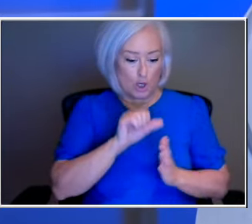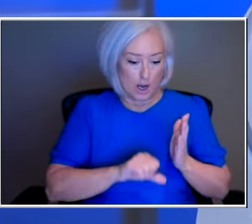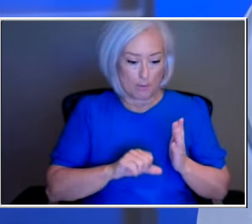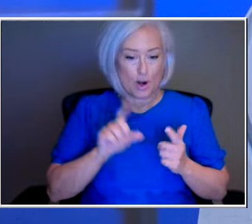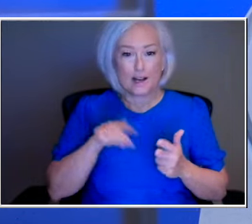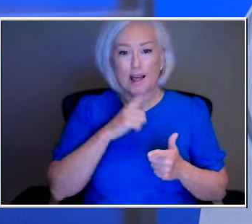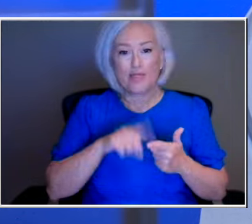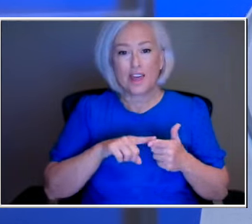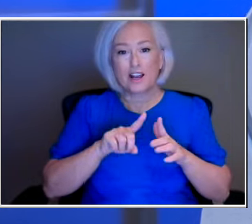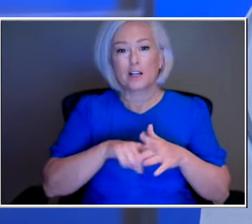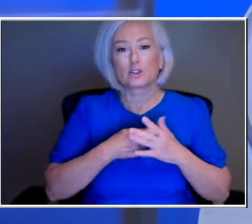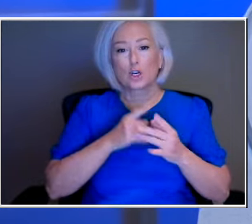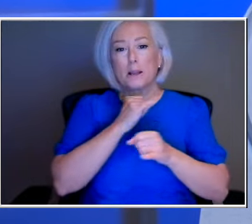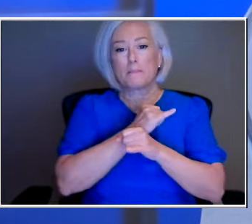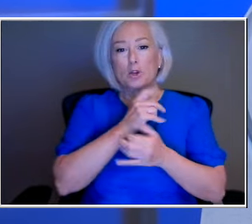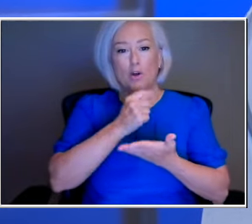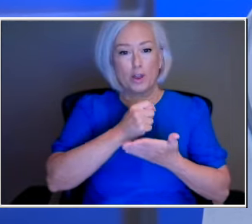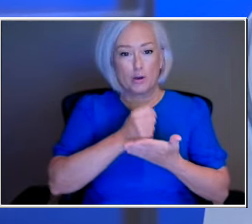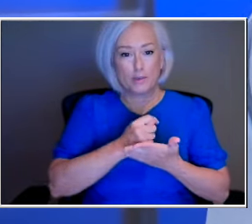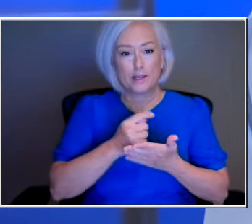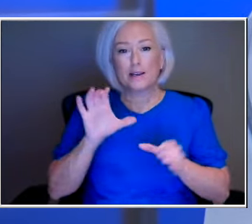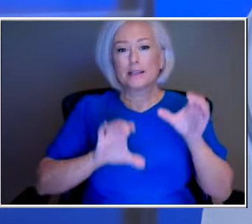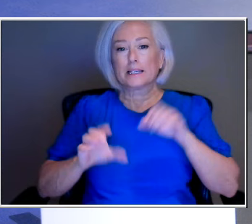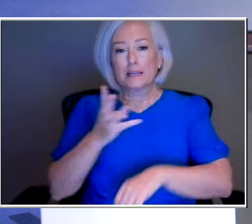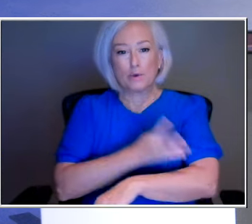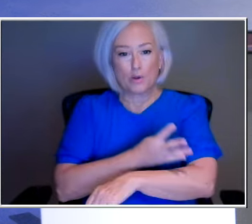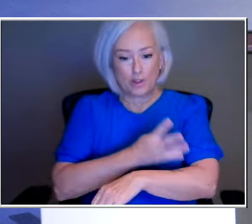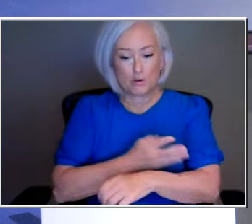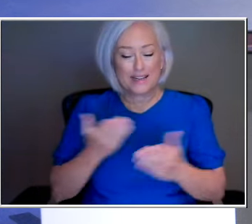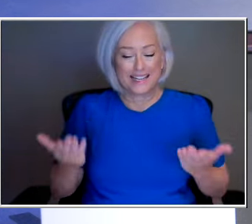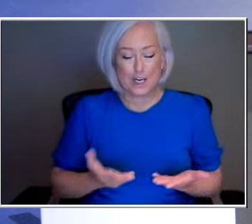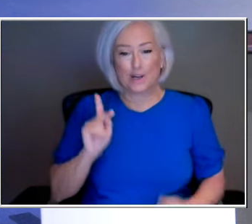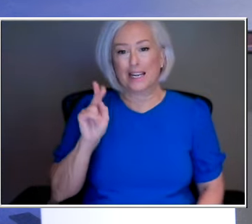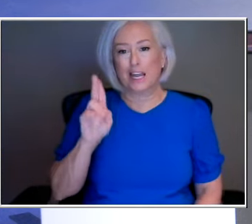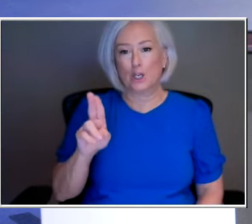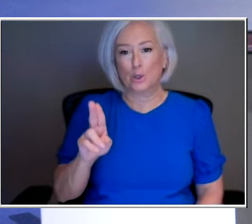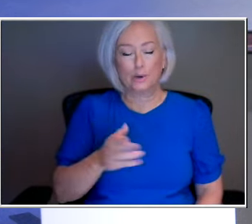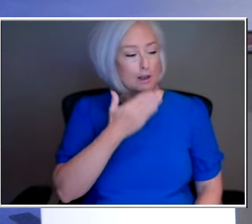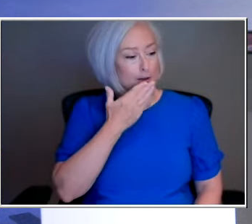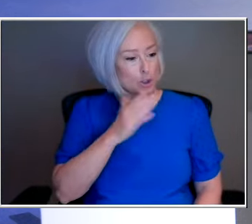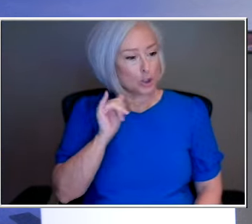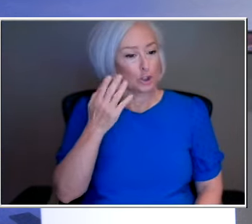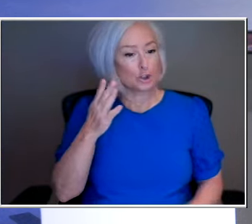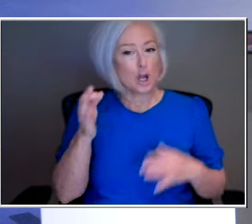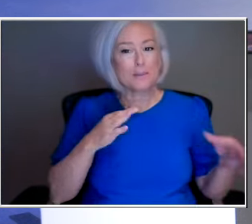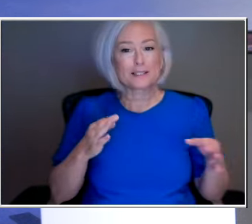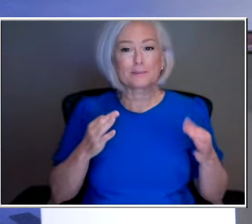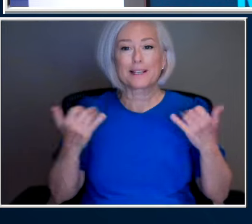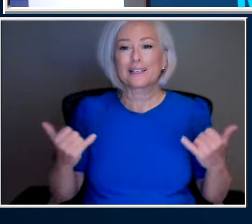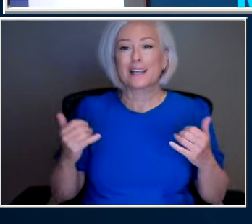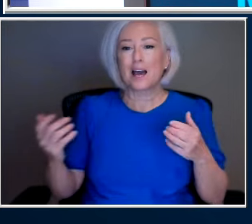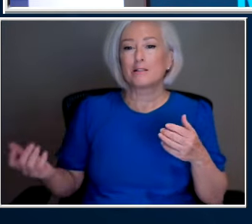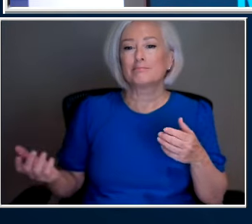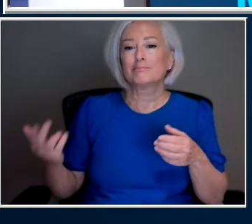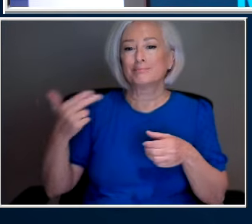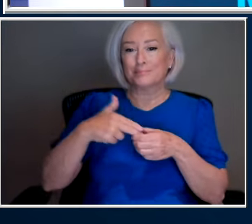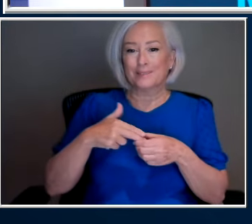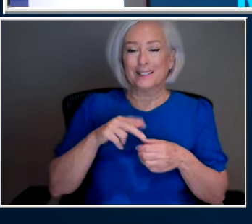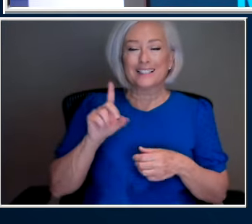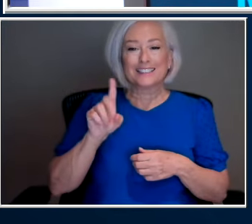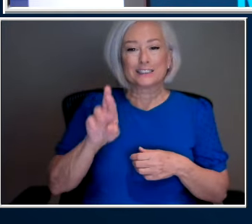immunotherapy and chemotherapy at KU. And you did a good job explaining that. I'm going to bring in Dr. Kasi because he might be able to get a little bit more technical on